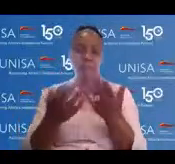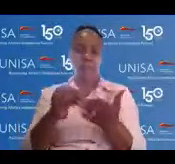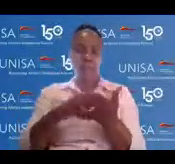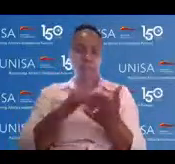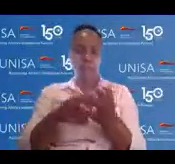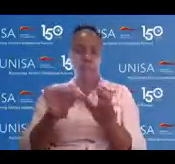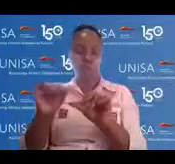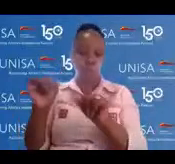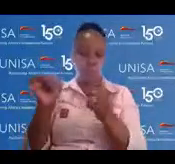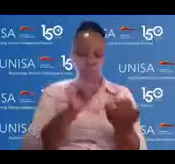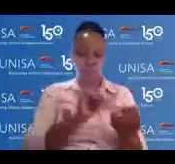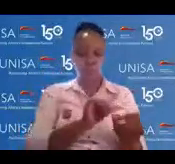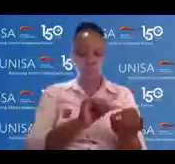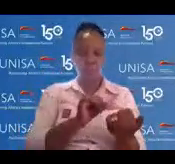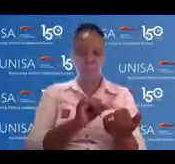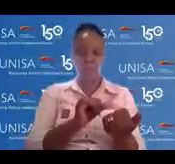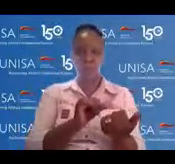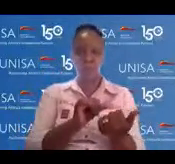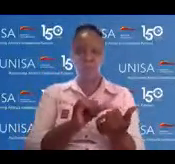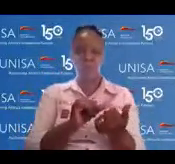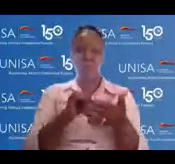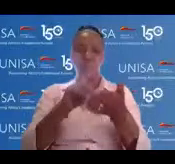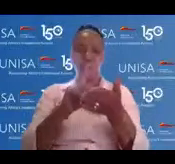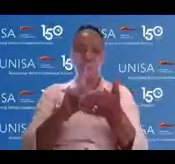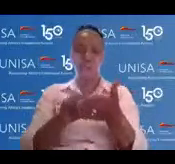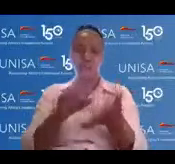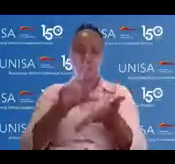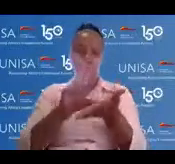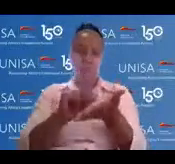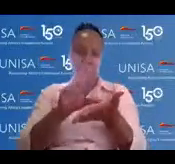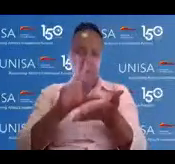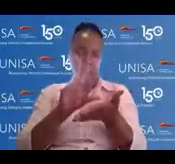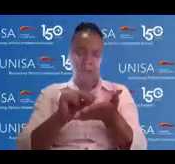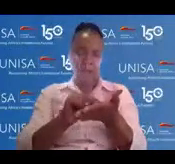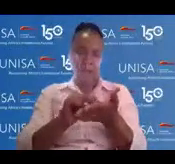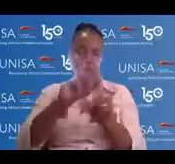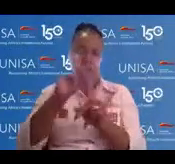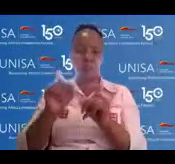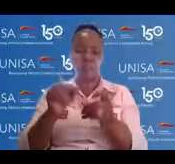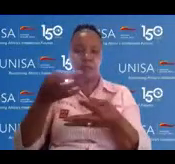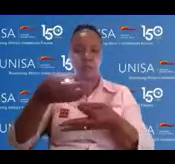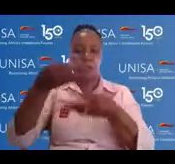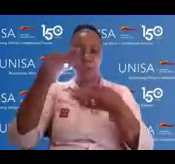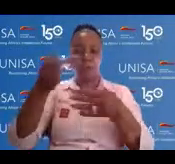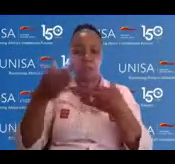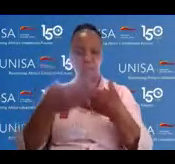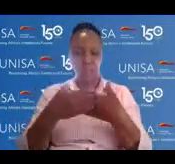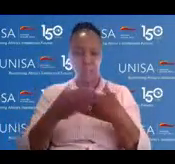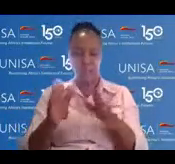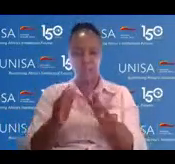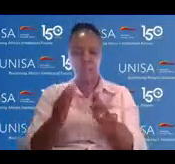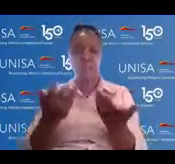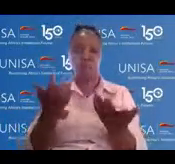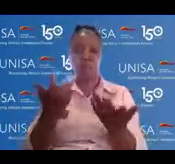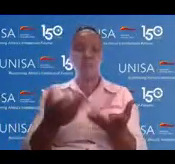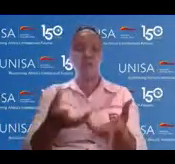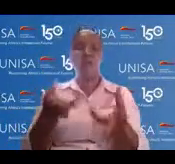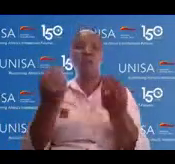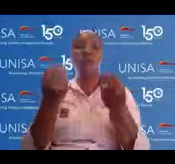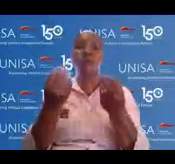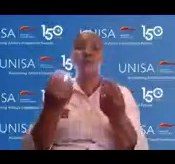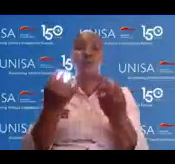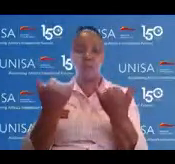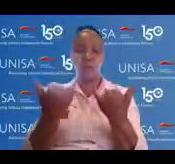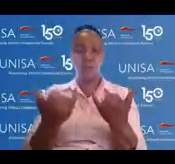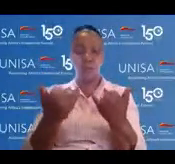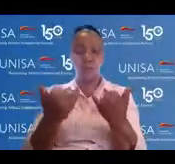If I click here to download the actual question paper, I can open this up. So I've got this. Now I can open